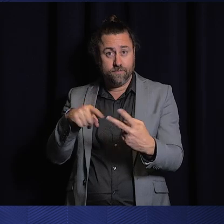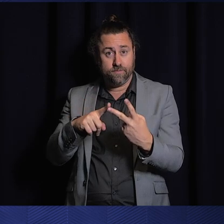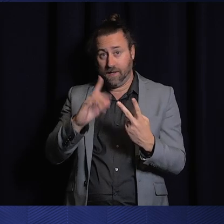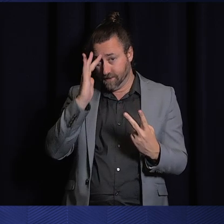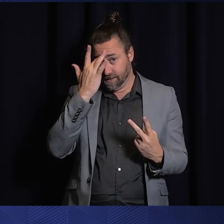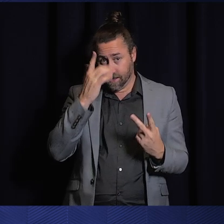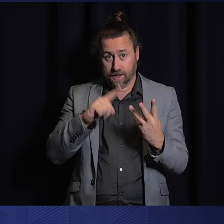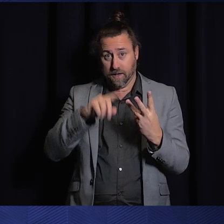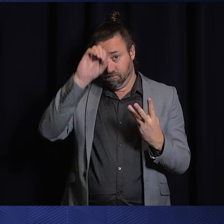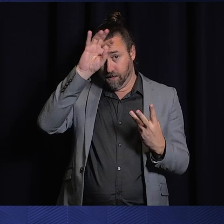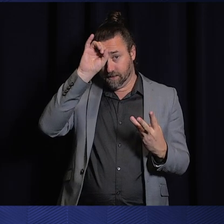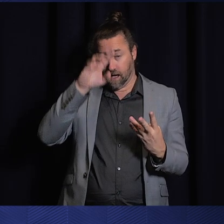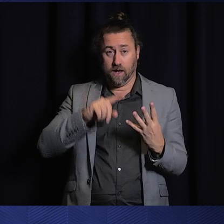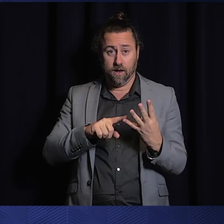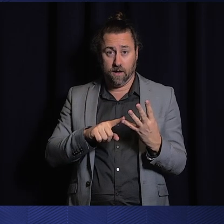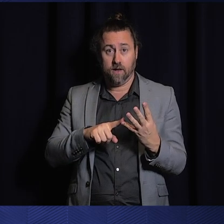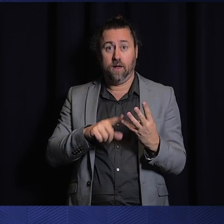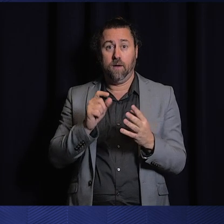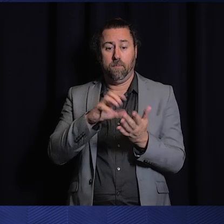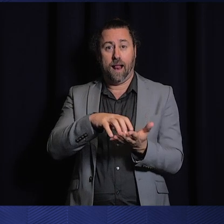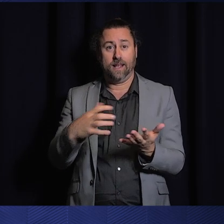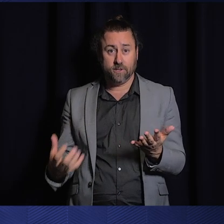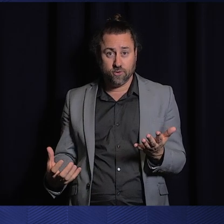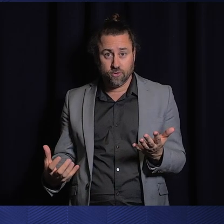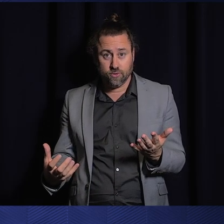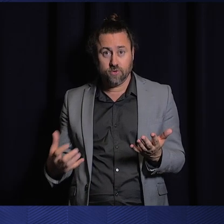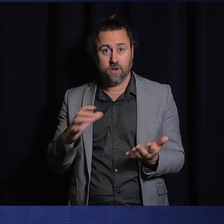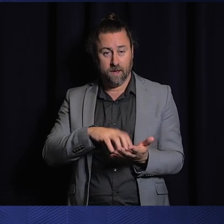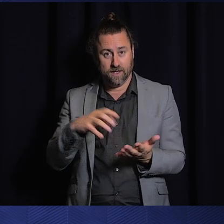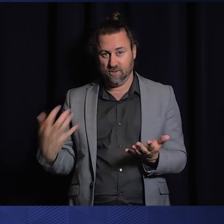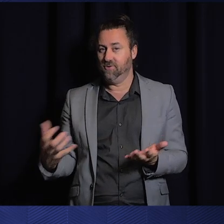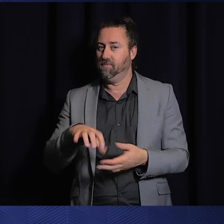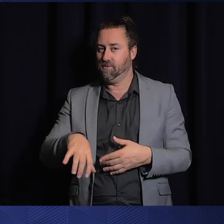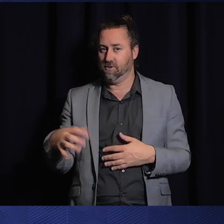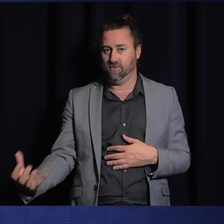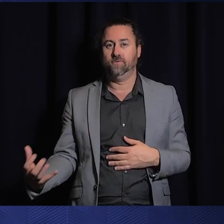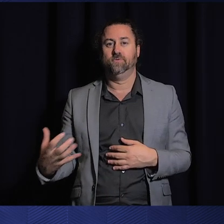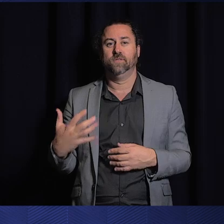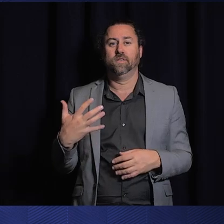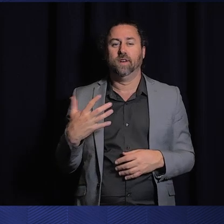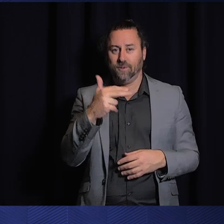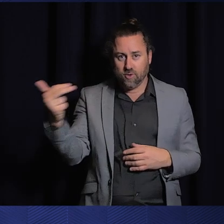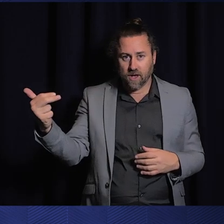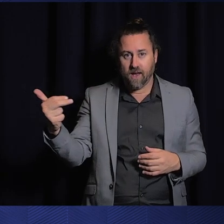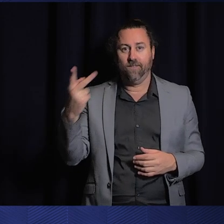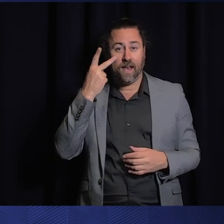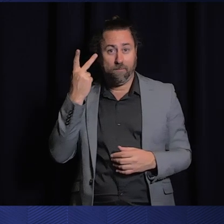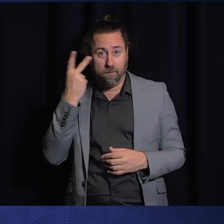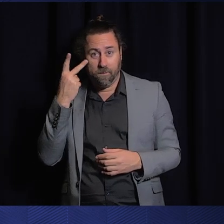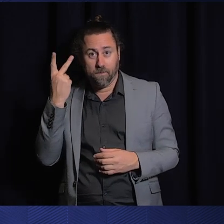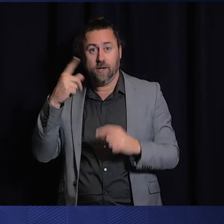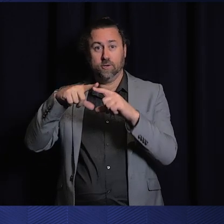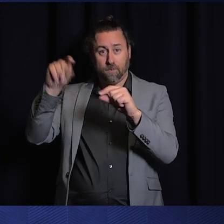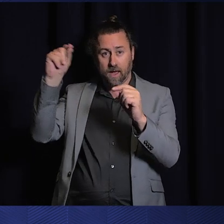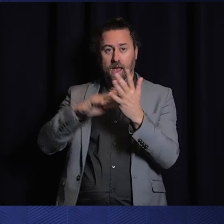India, Pakistan, Bangladesh, Indonesia, Vietnam, Japan,